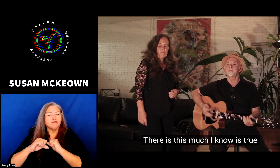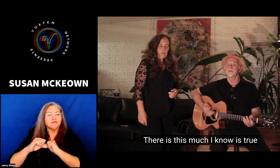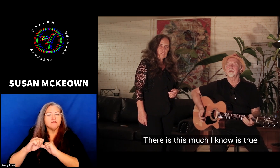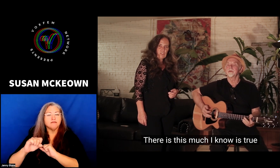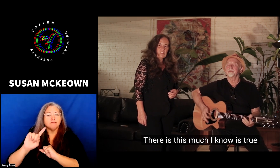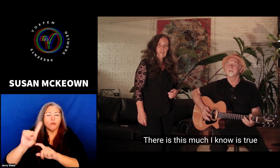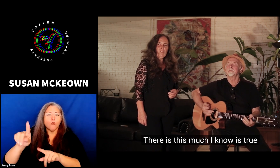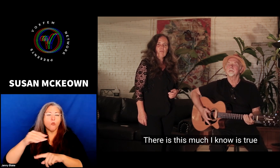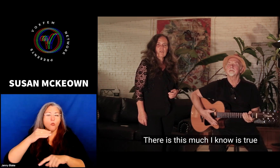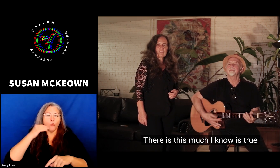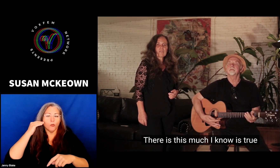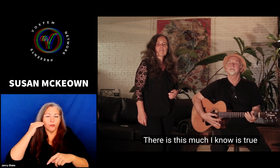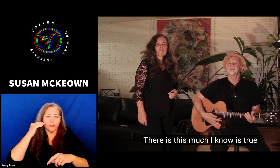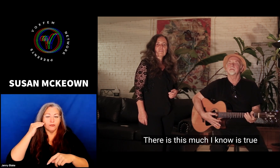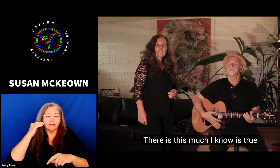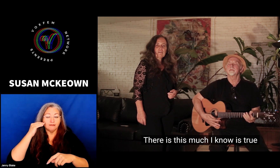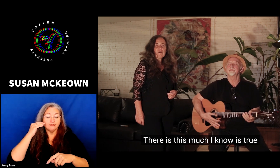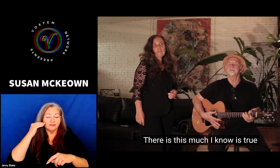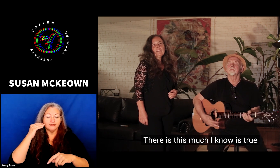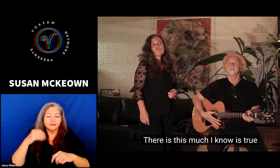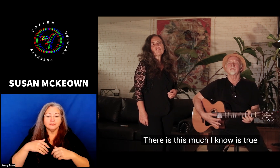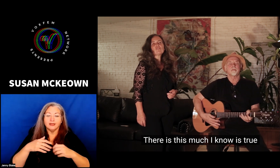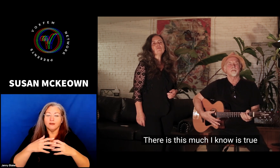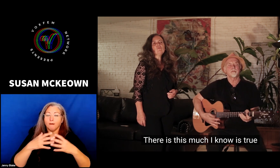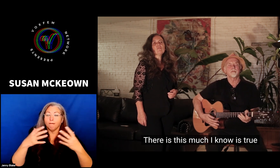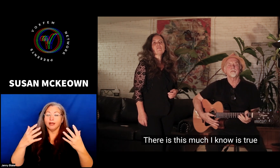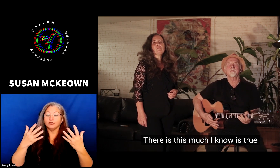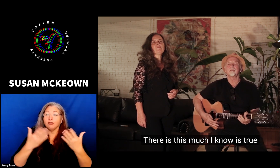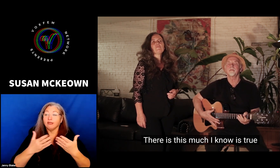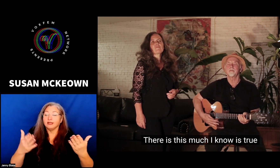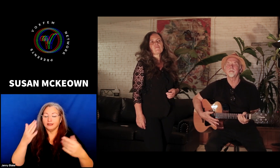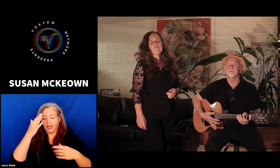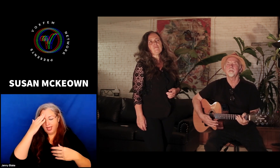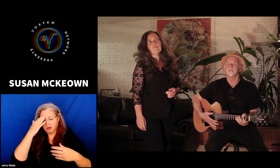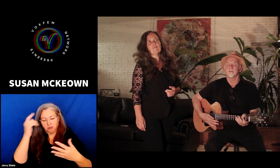This much I know is true.